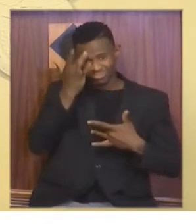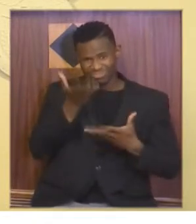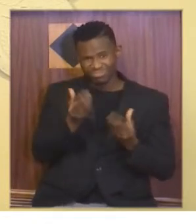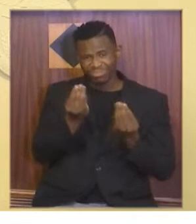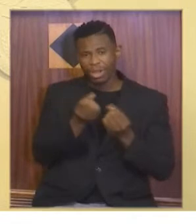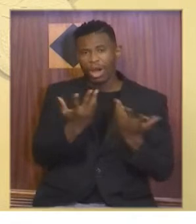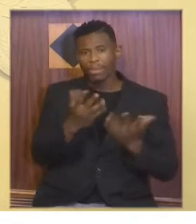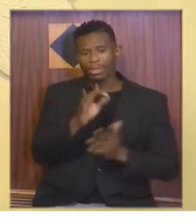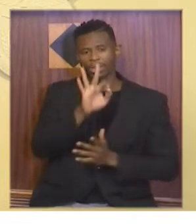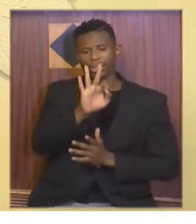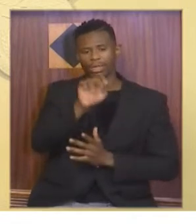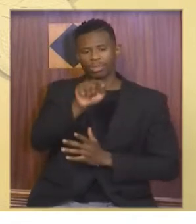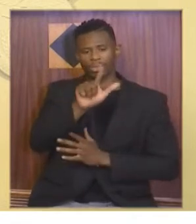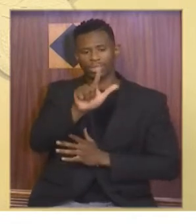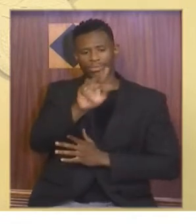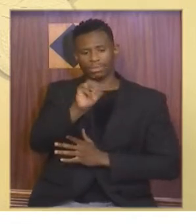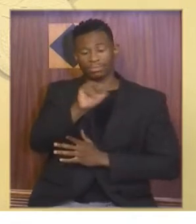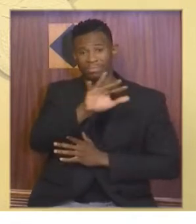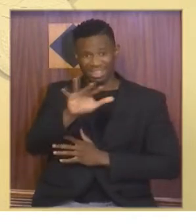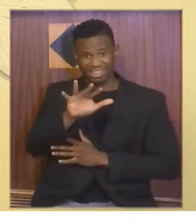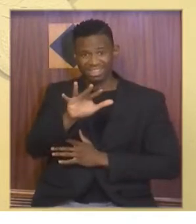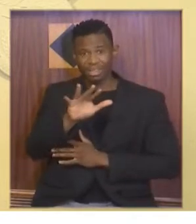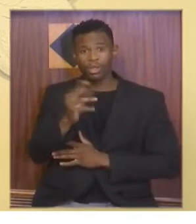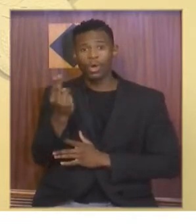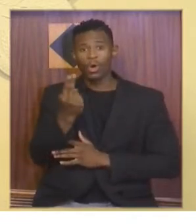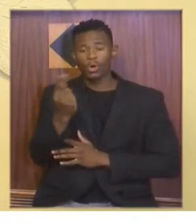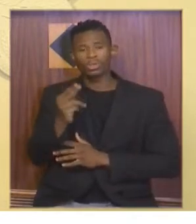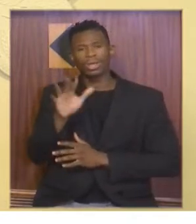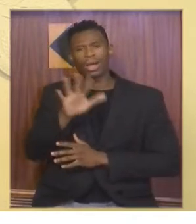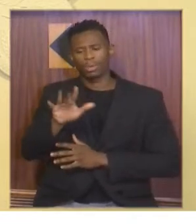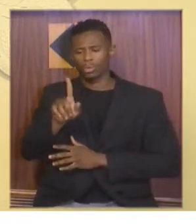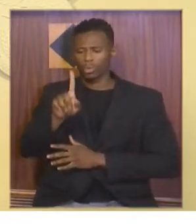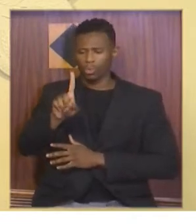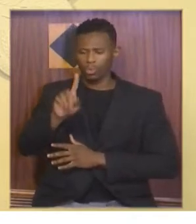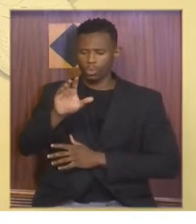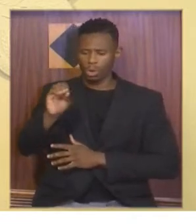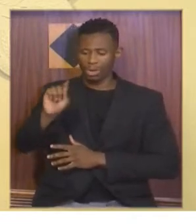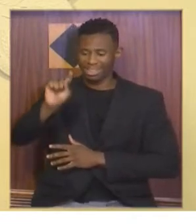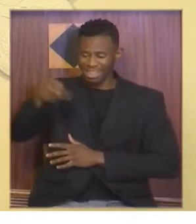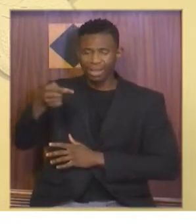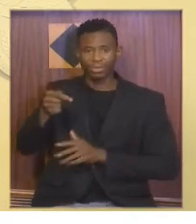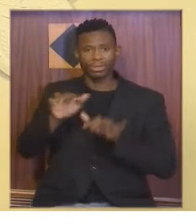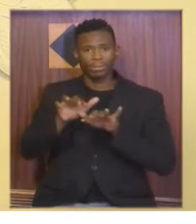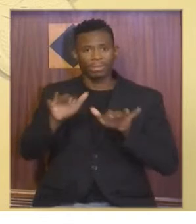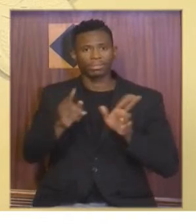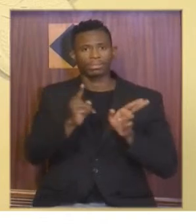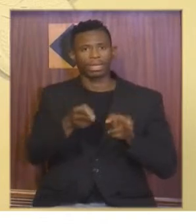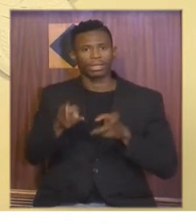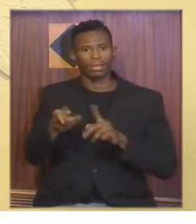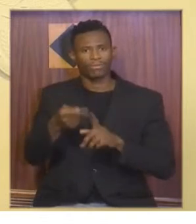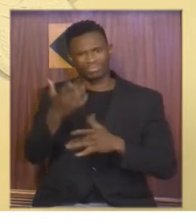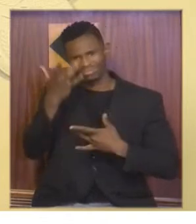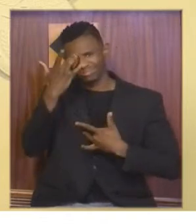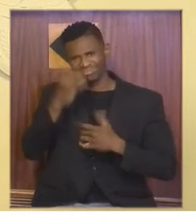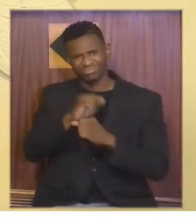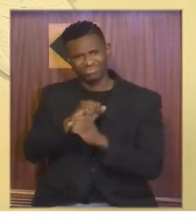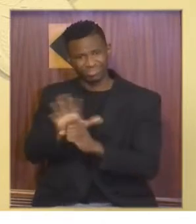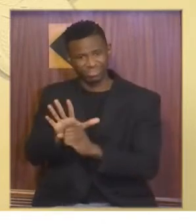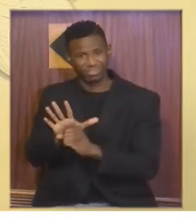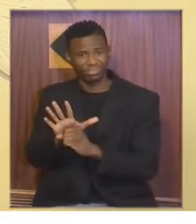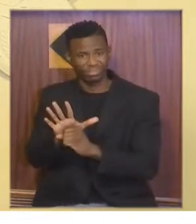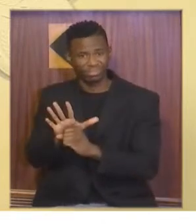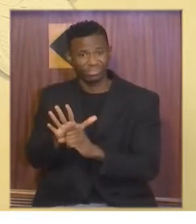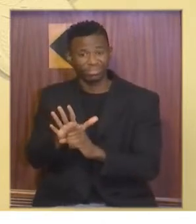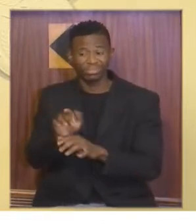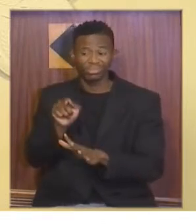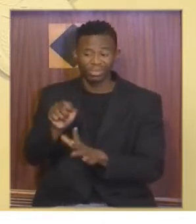nearly 100,000 COVID-19 deaths. The pandemic has changed the way we